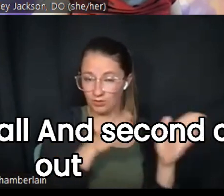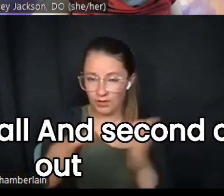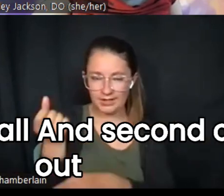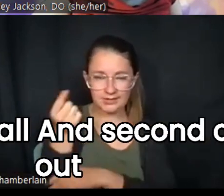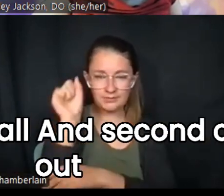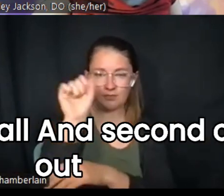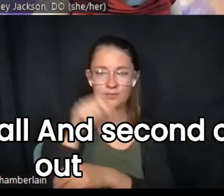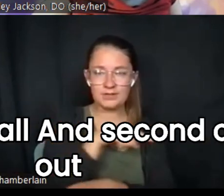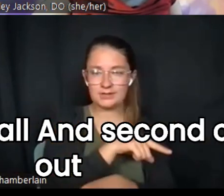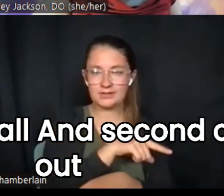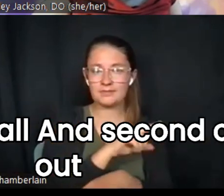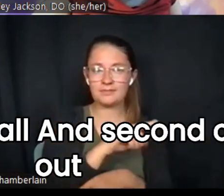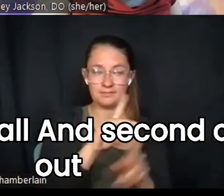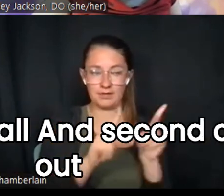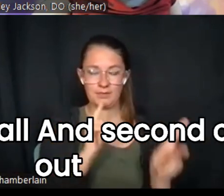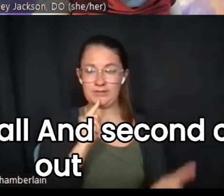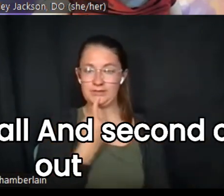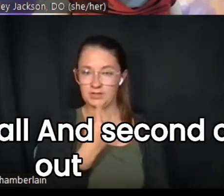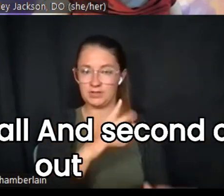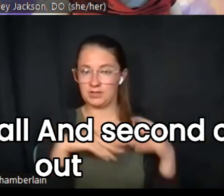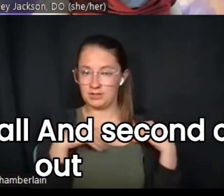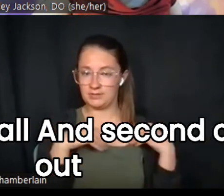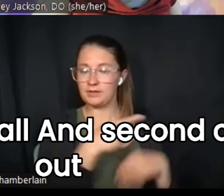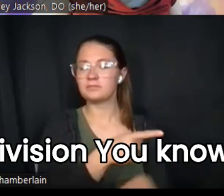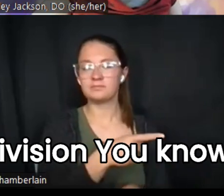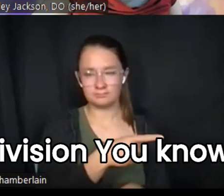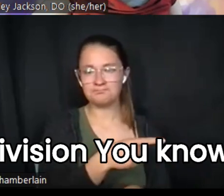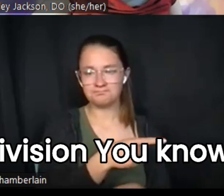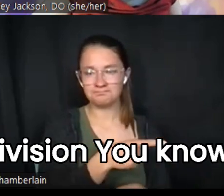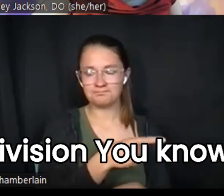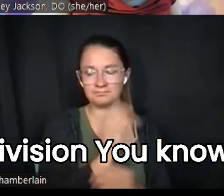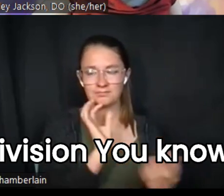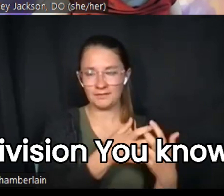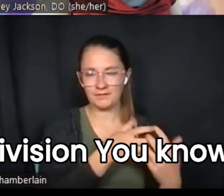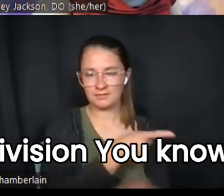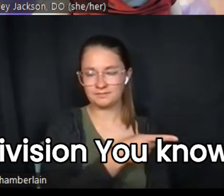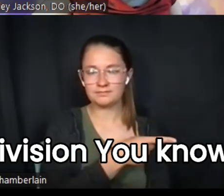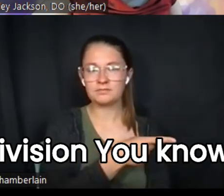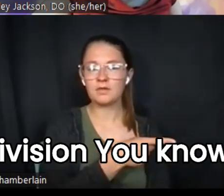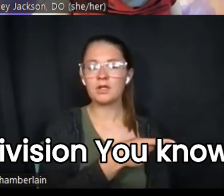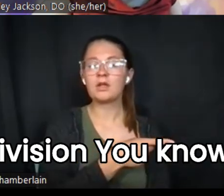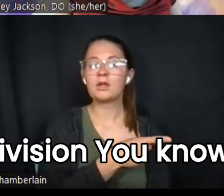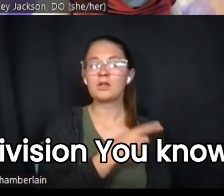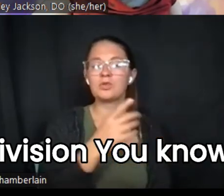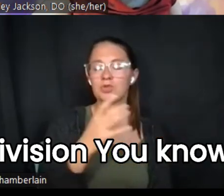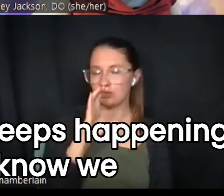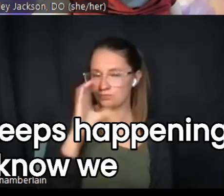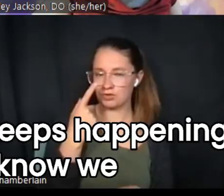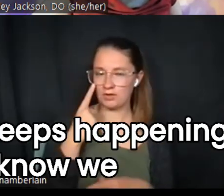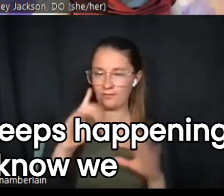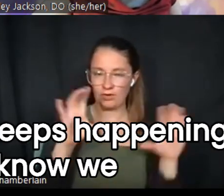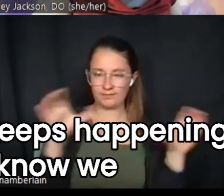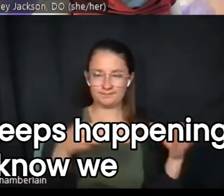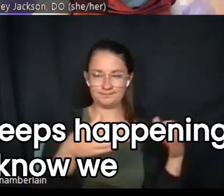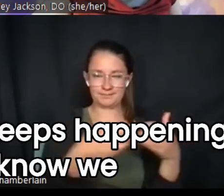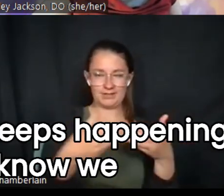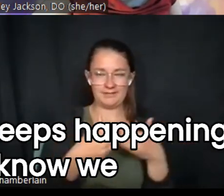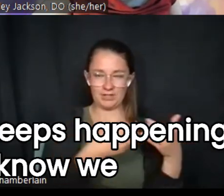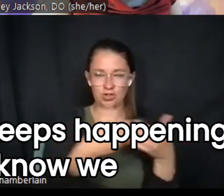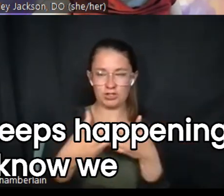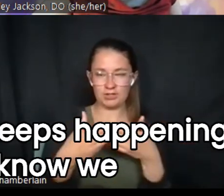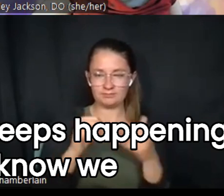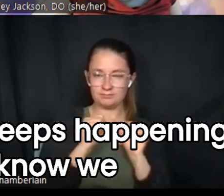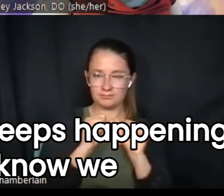take people seriously, first of all. And second of all, look out for internal division. That's something that keeps